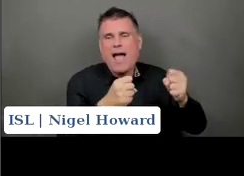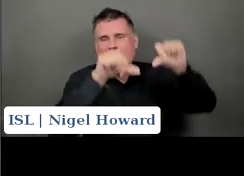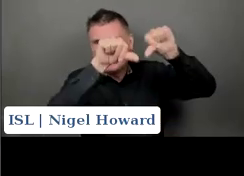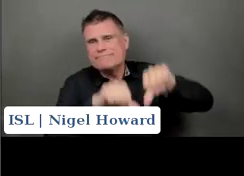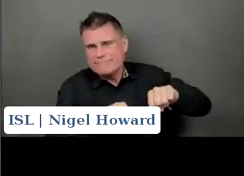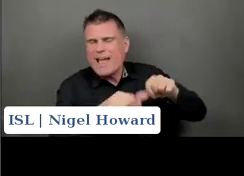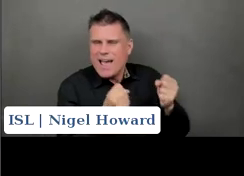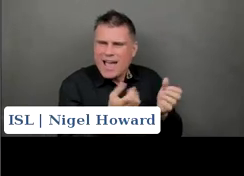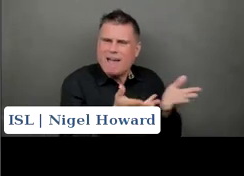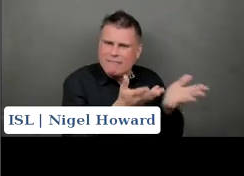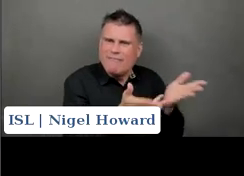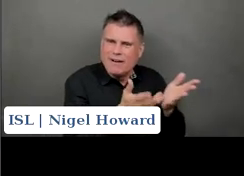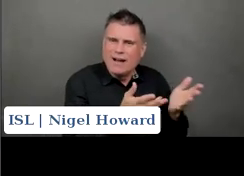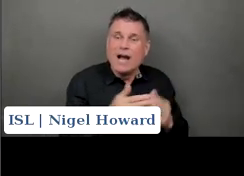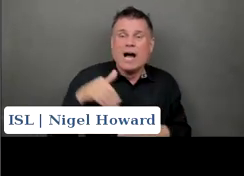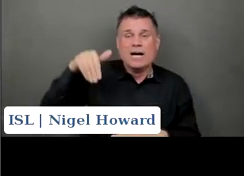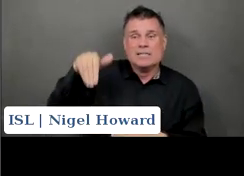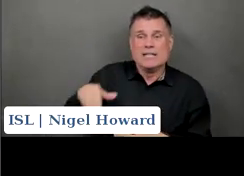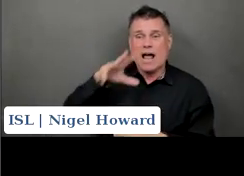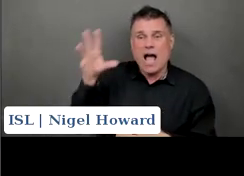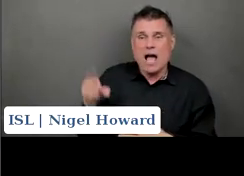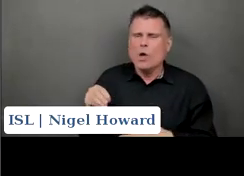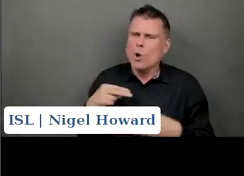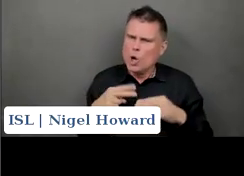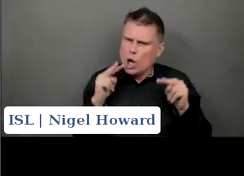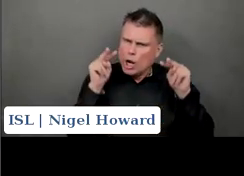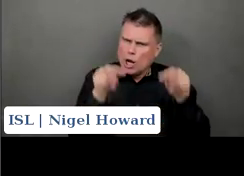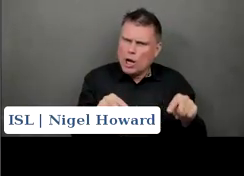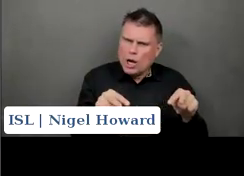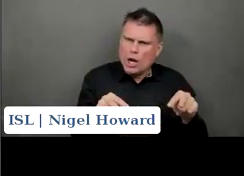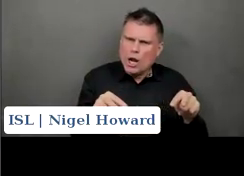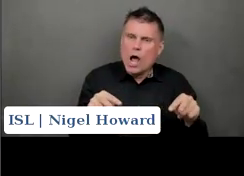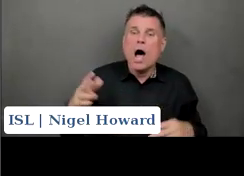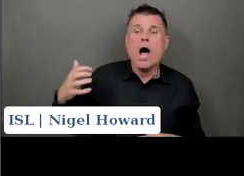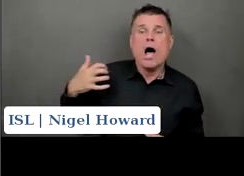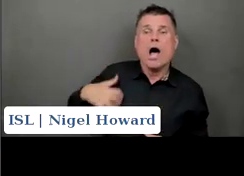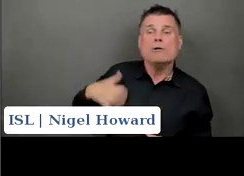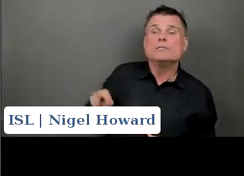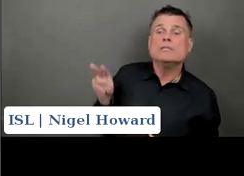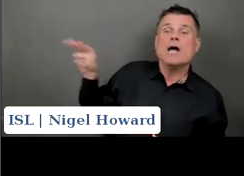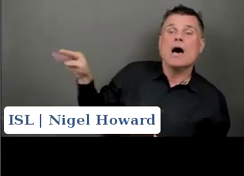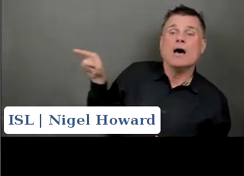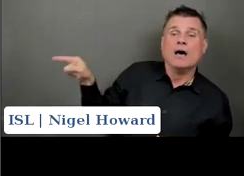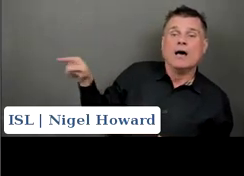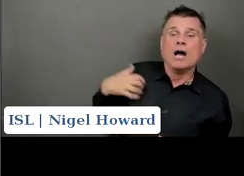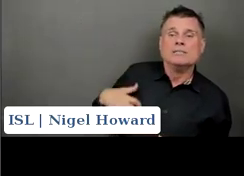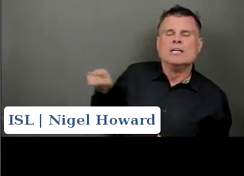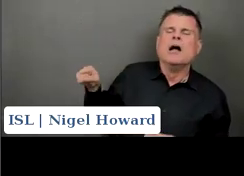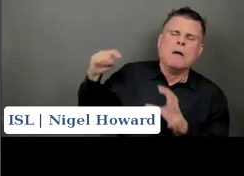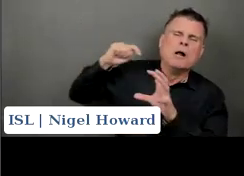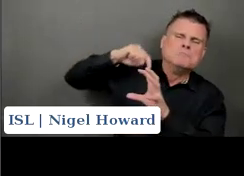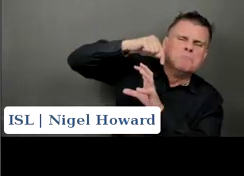countries. For Argentina, we're busy now with Uzbekistan, and actually, just quickly, I invite anybody here